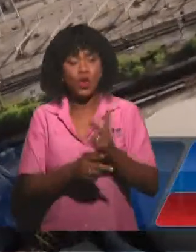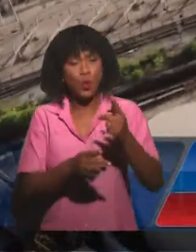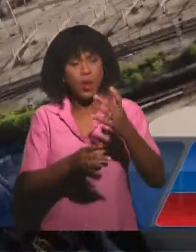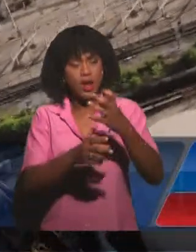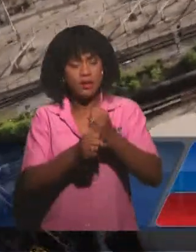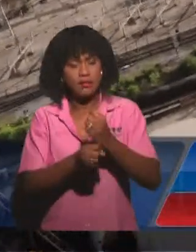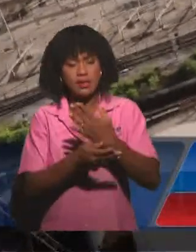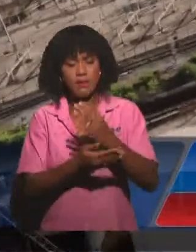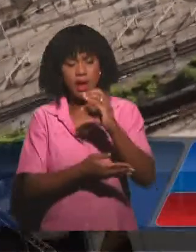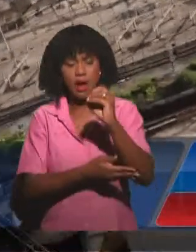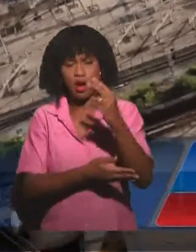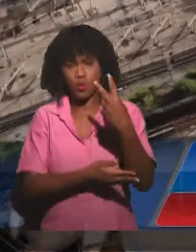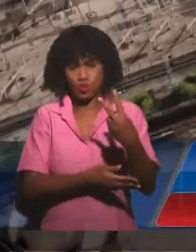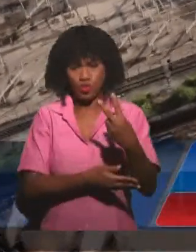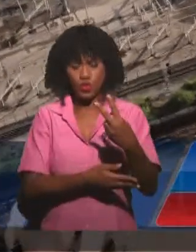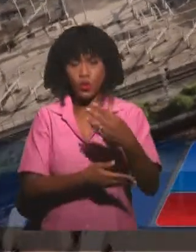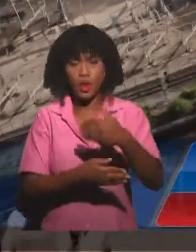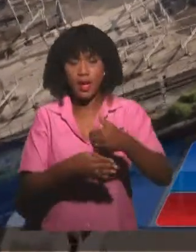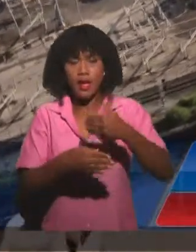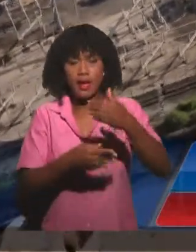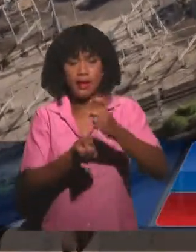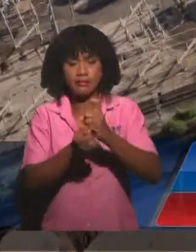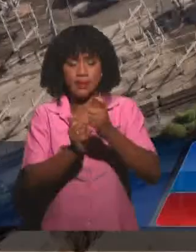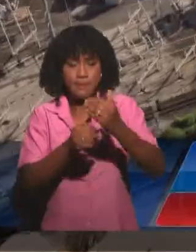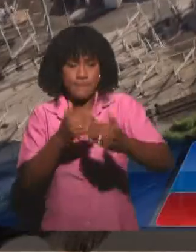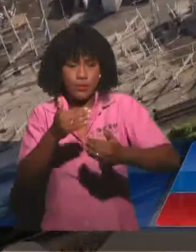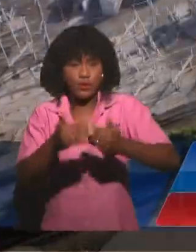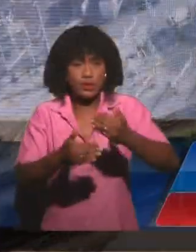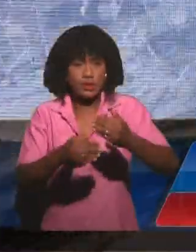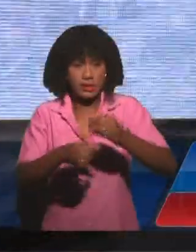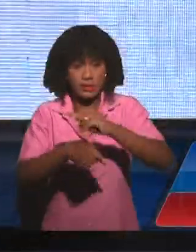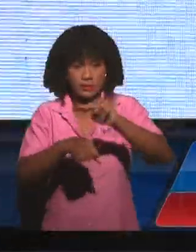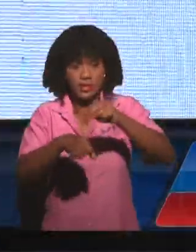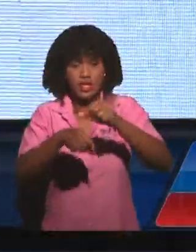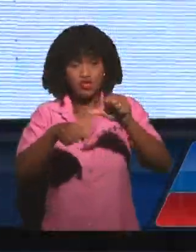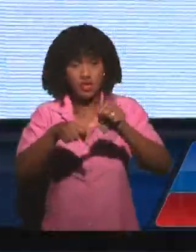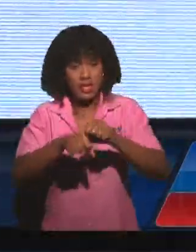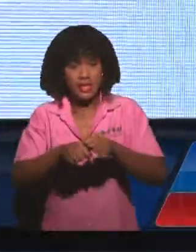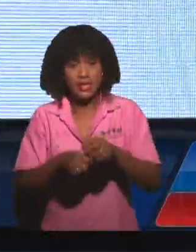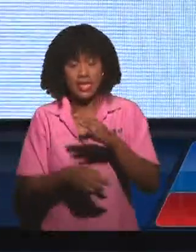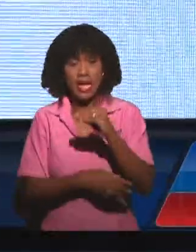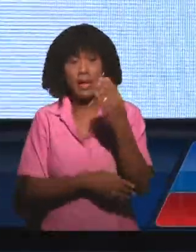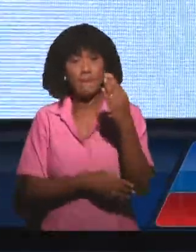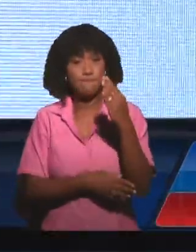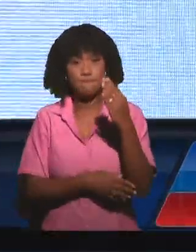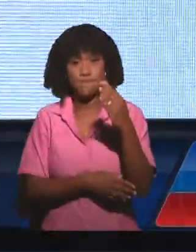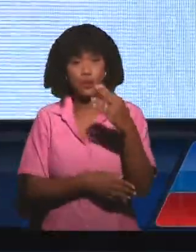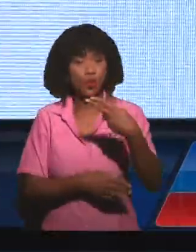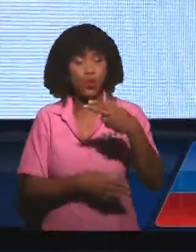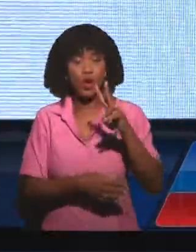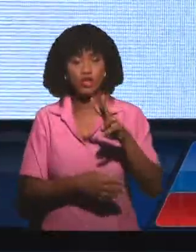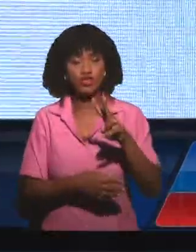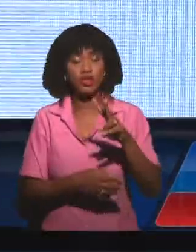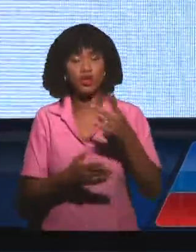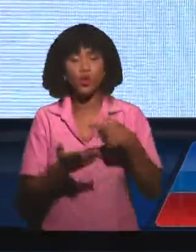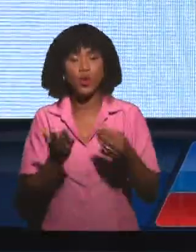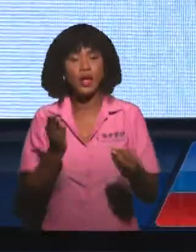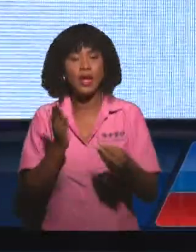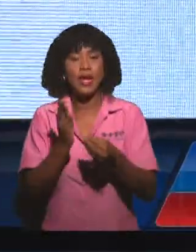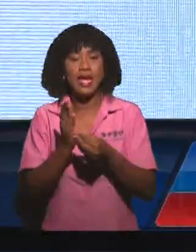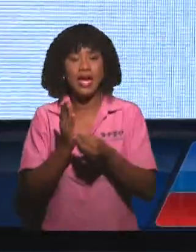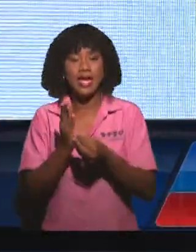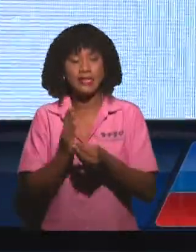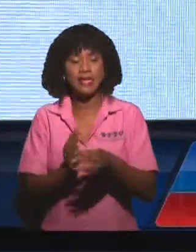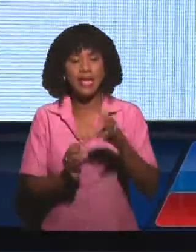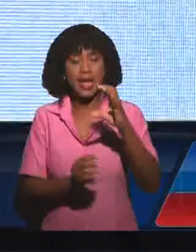dioxide that is produced from the steam reforming process of natural gas. Blue hydrogen, all we add from gray hydrogen is the